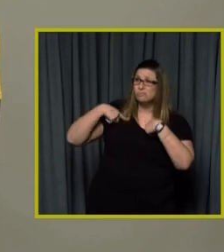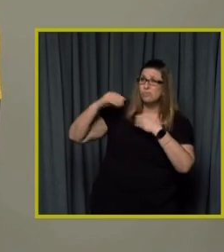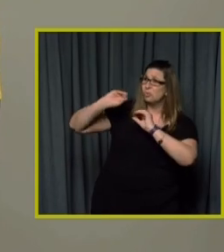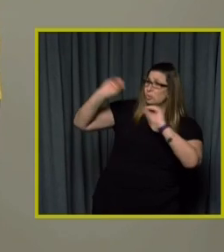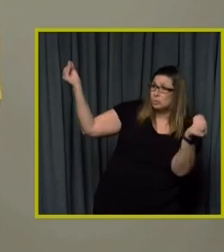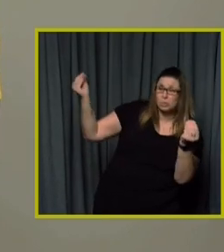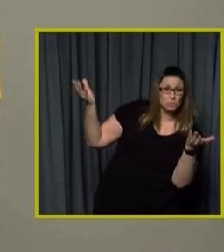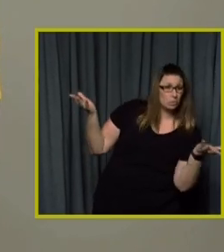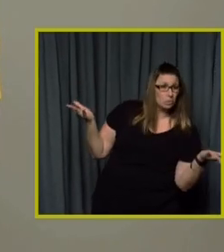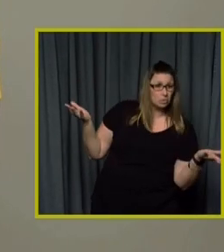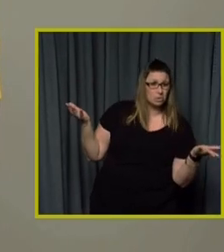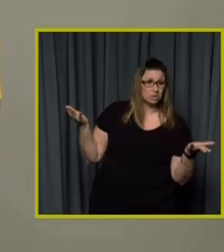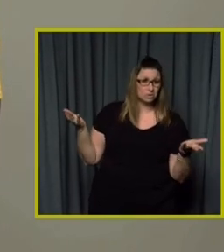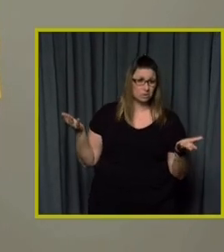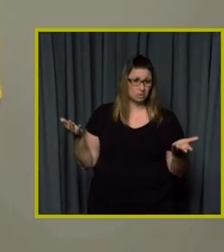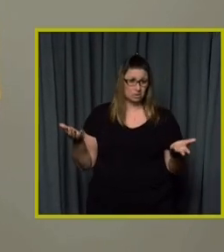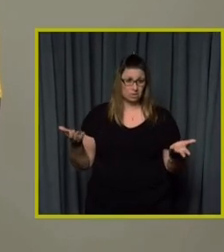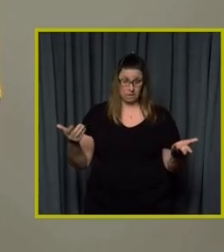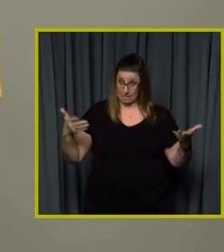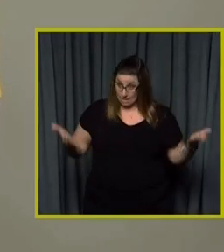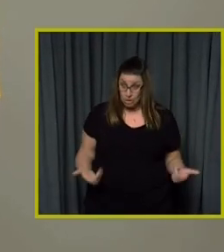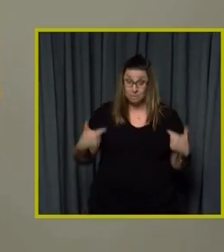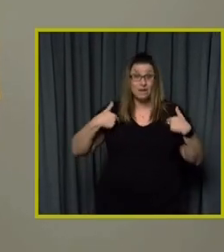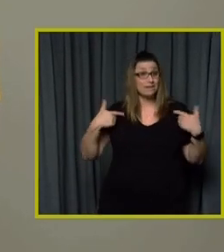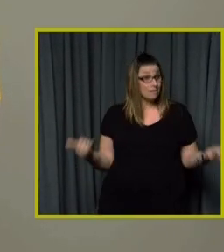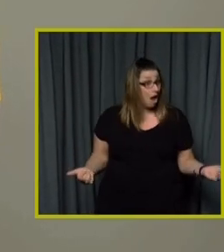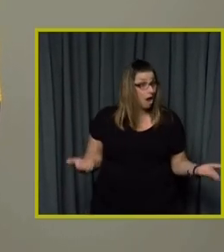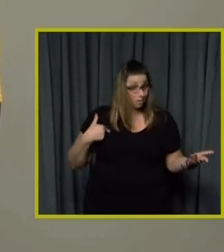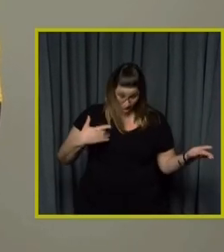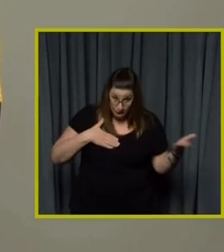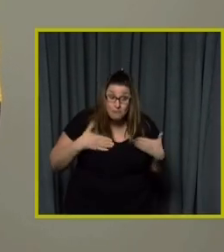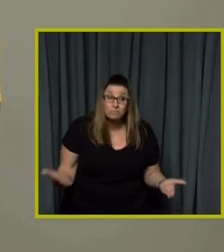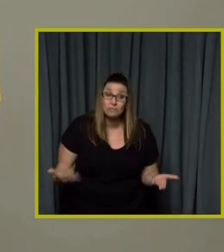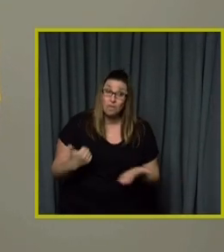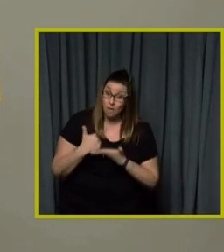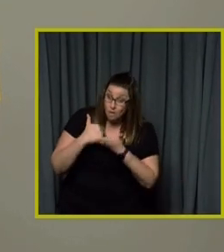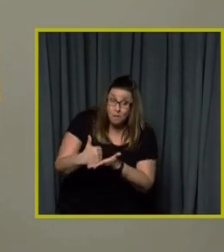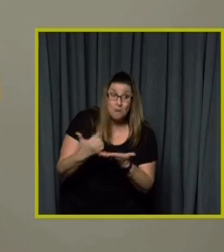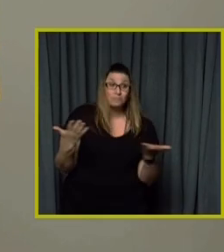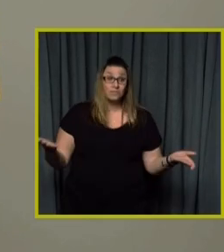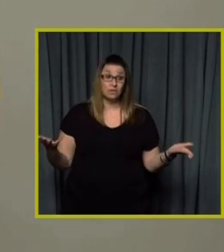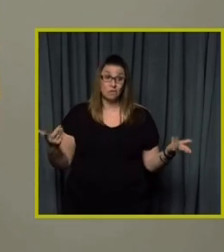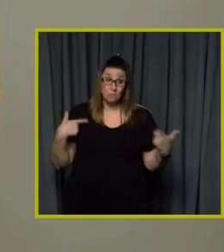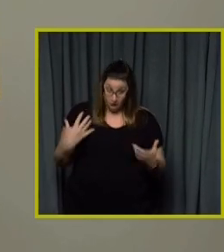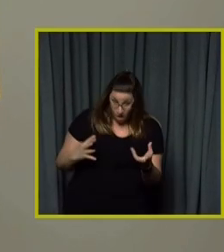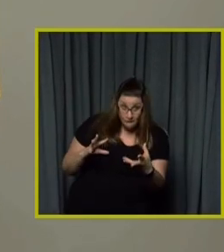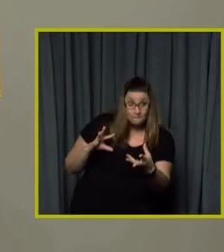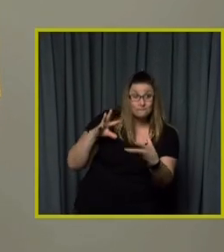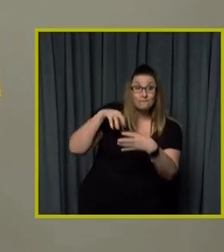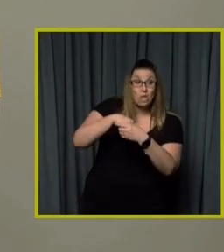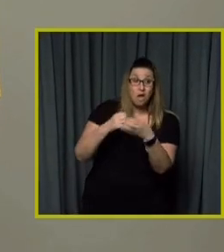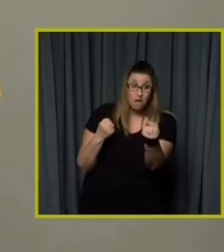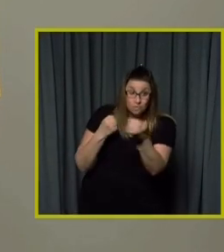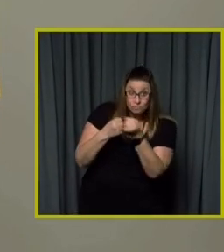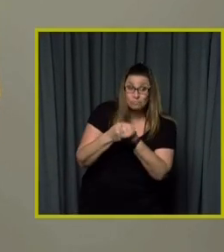I'm here now. And I heard about y'all ladies, and I want to be with y'all. So we went back.